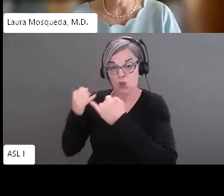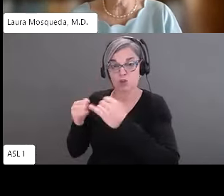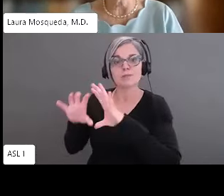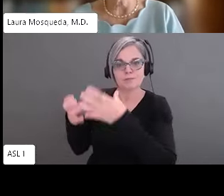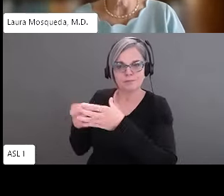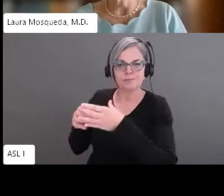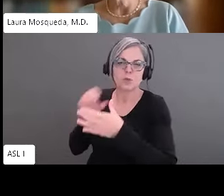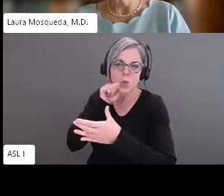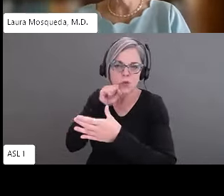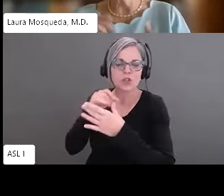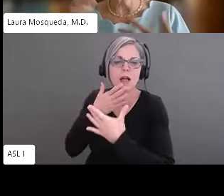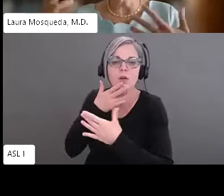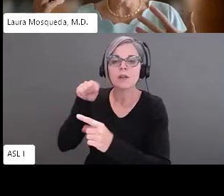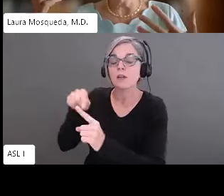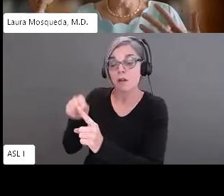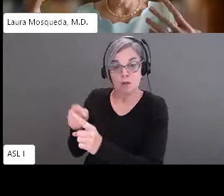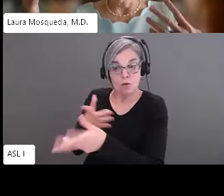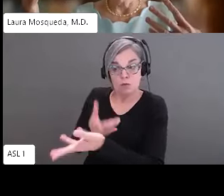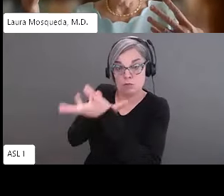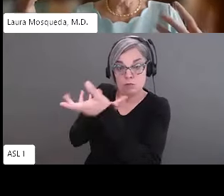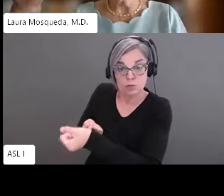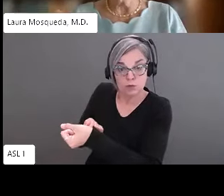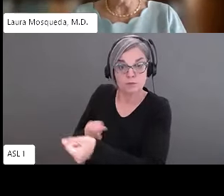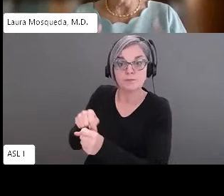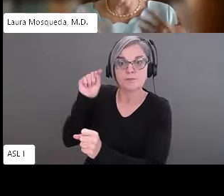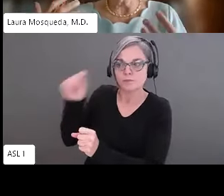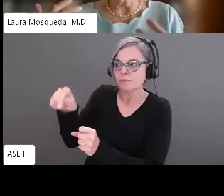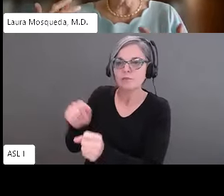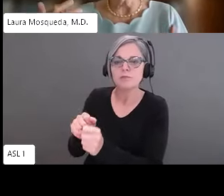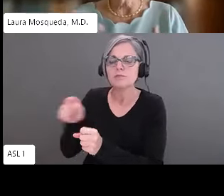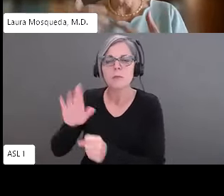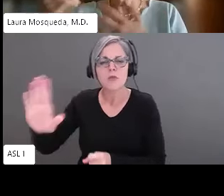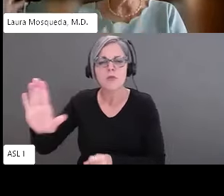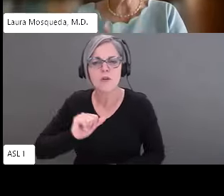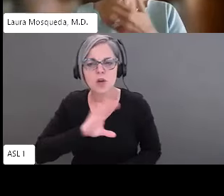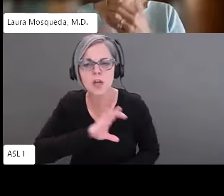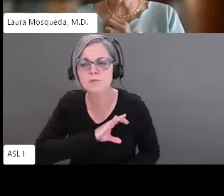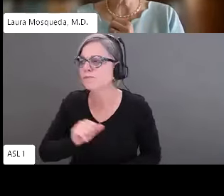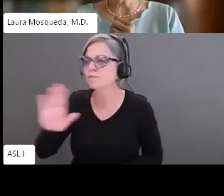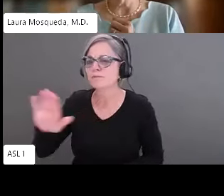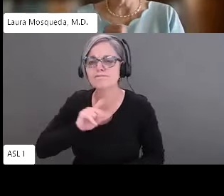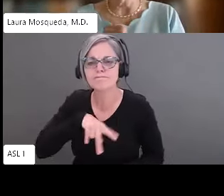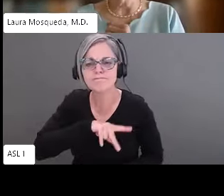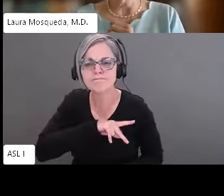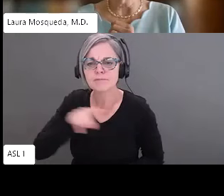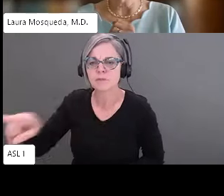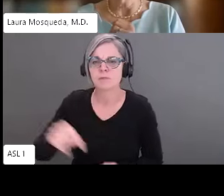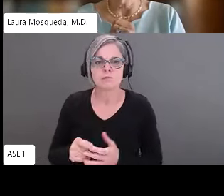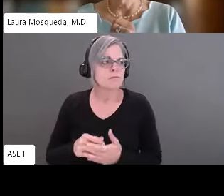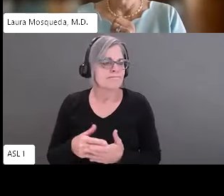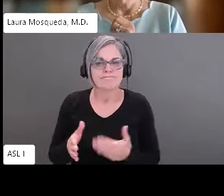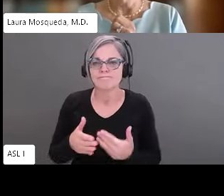characteristics that make them more easily angry or anxious, perhaps there's things we can do to help with